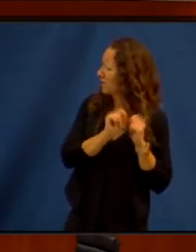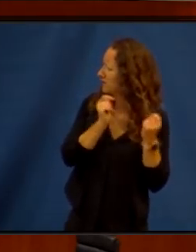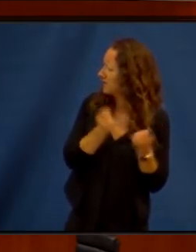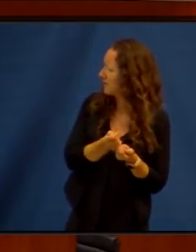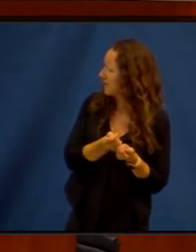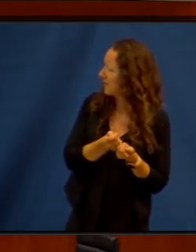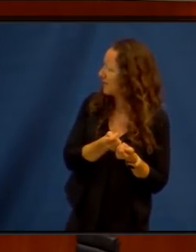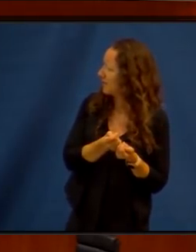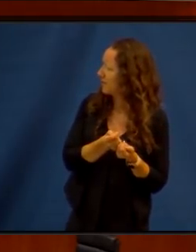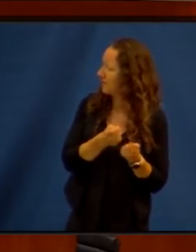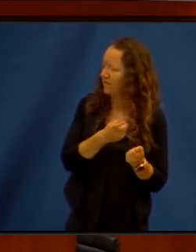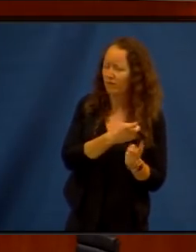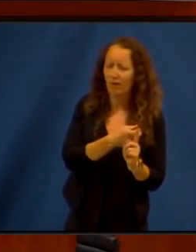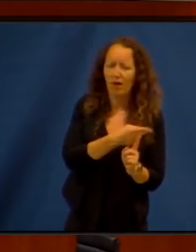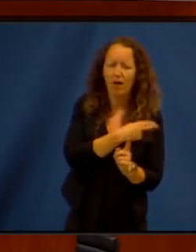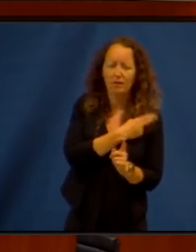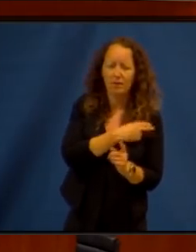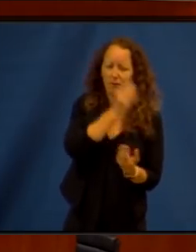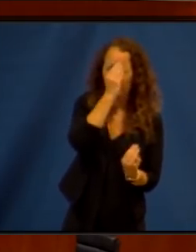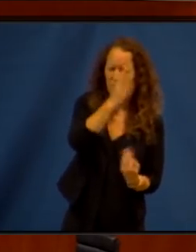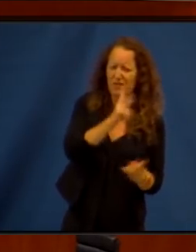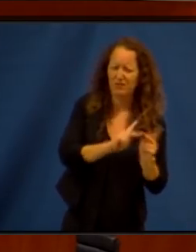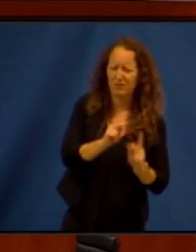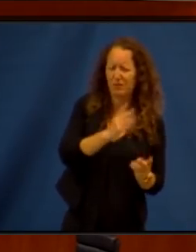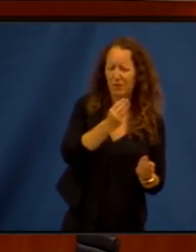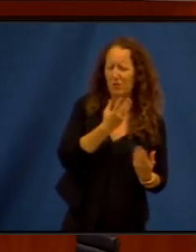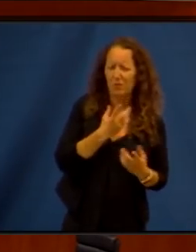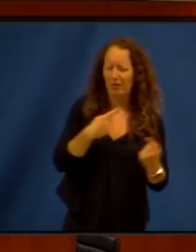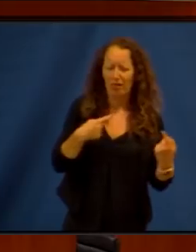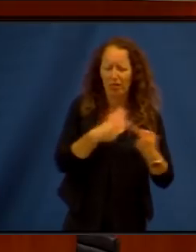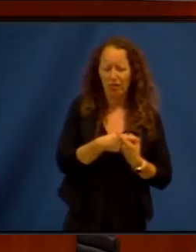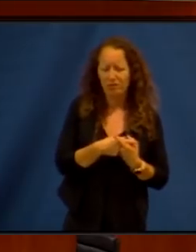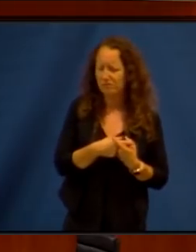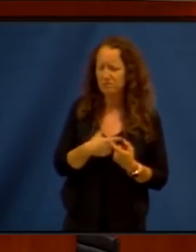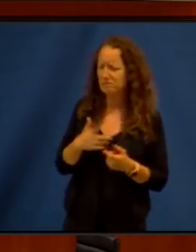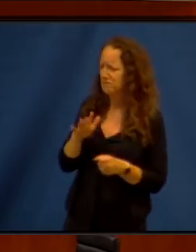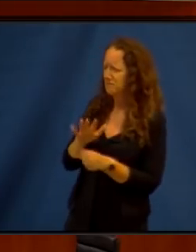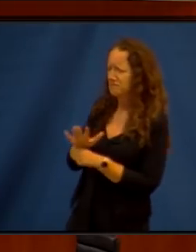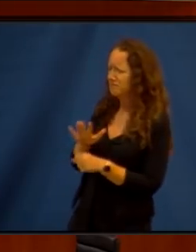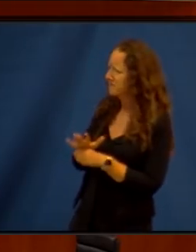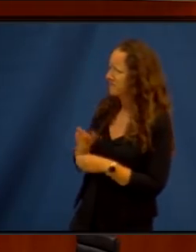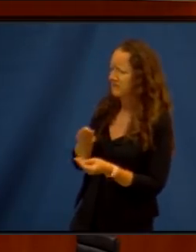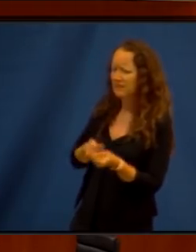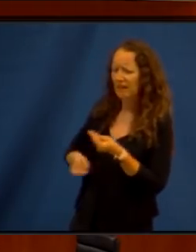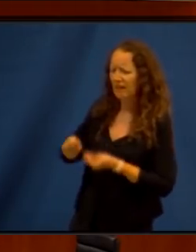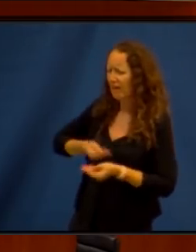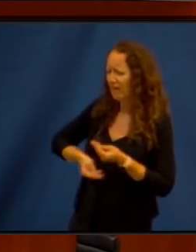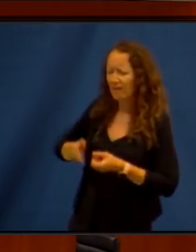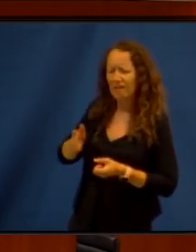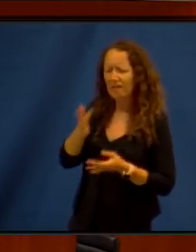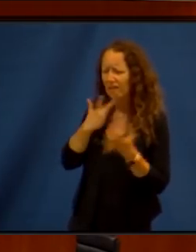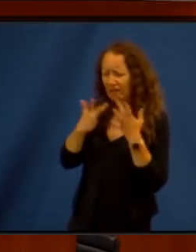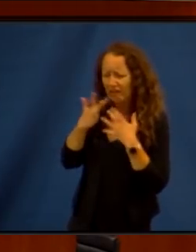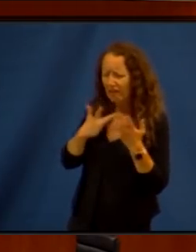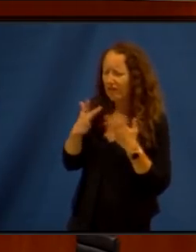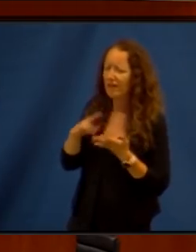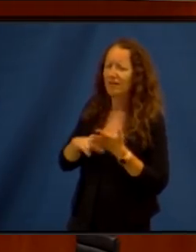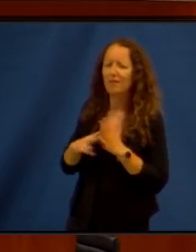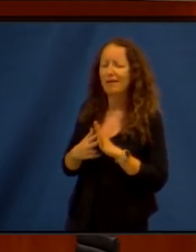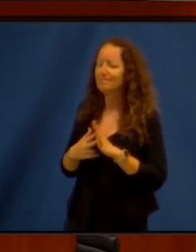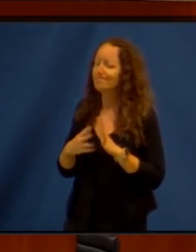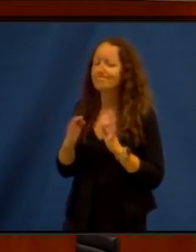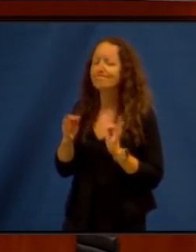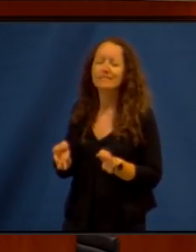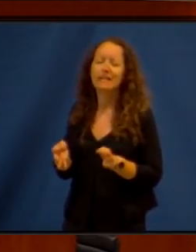have told me. They said that they do not have a sufficient number of, therefore they're only testing high